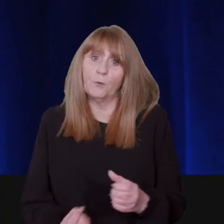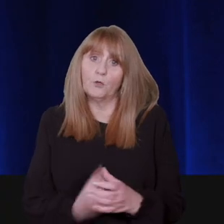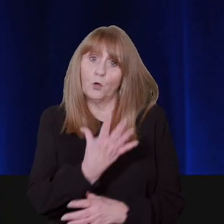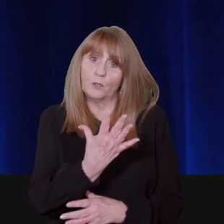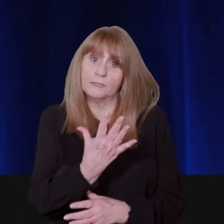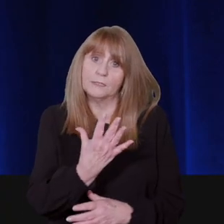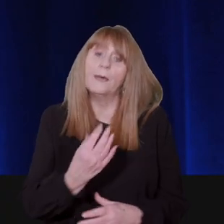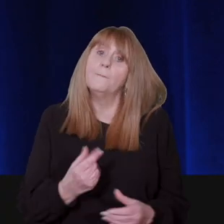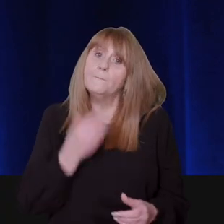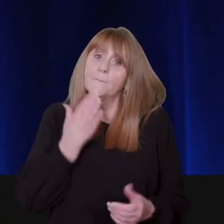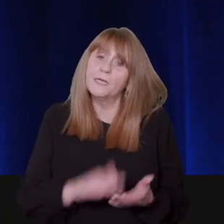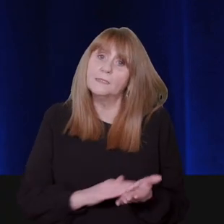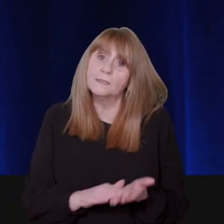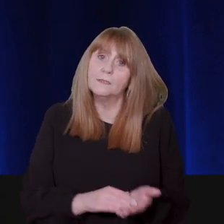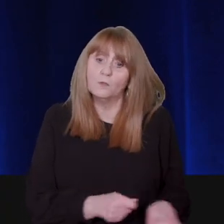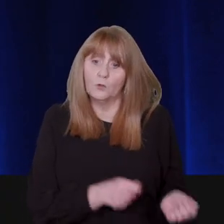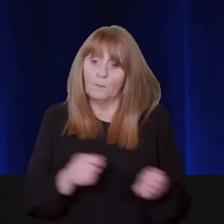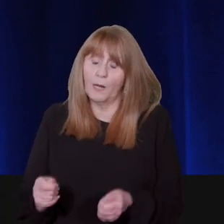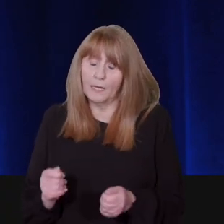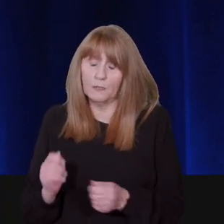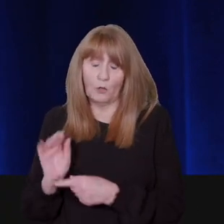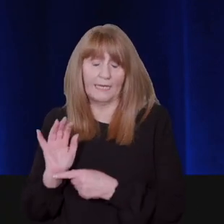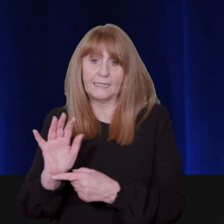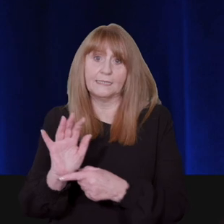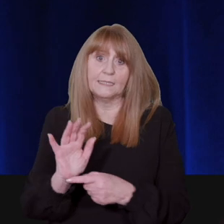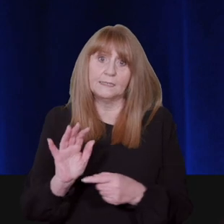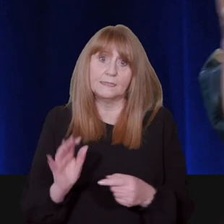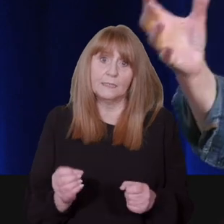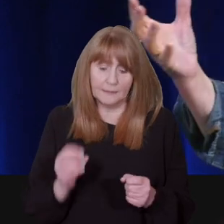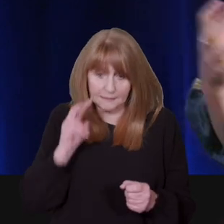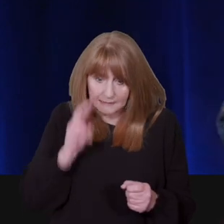existence. It means to move it up and create a yield.